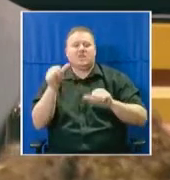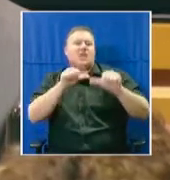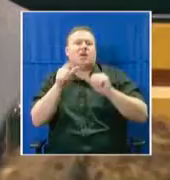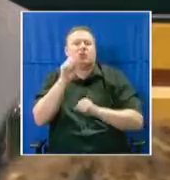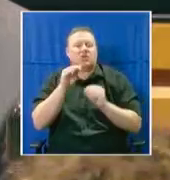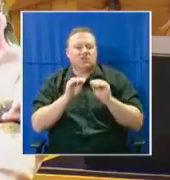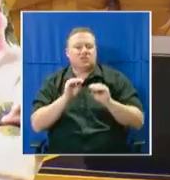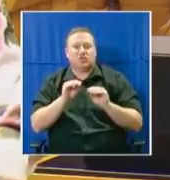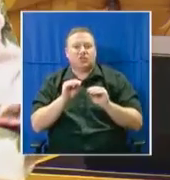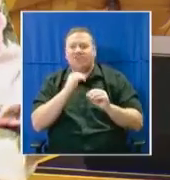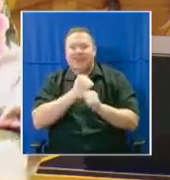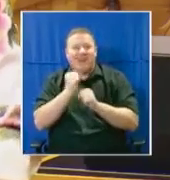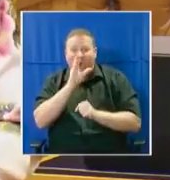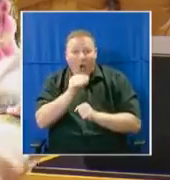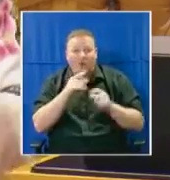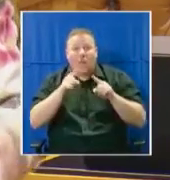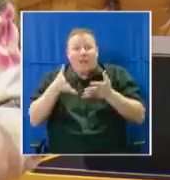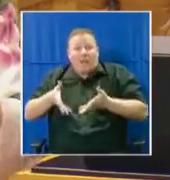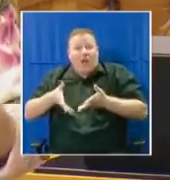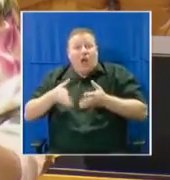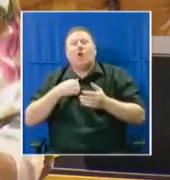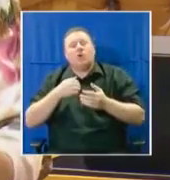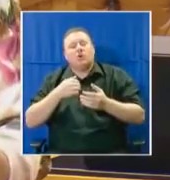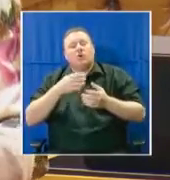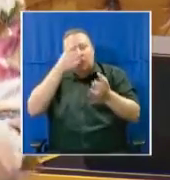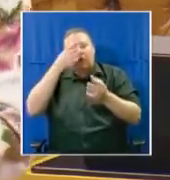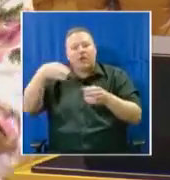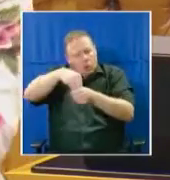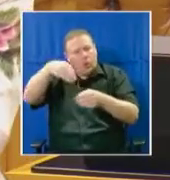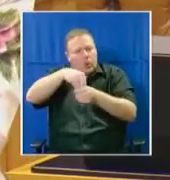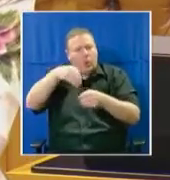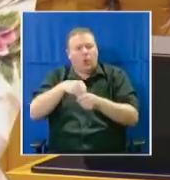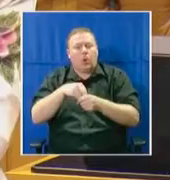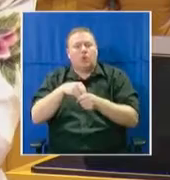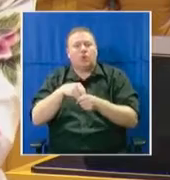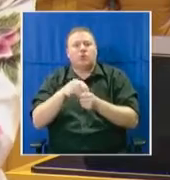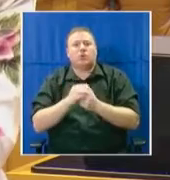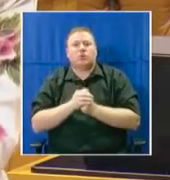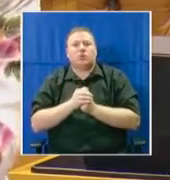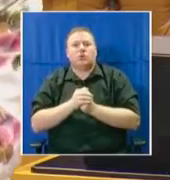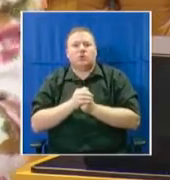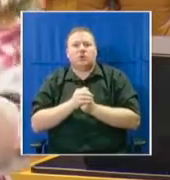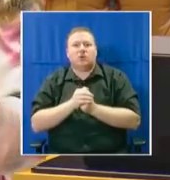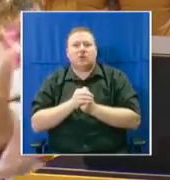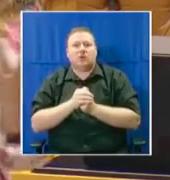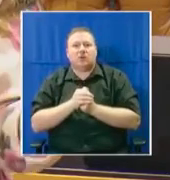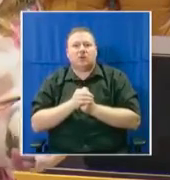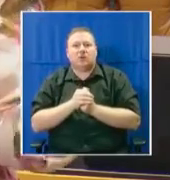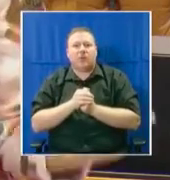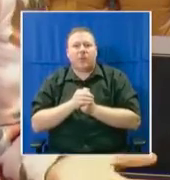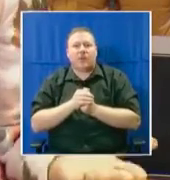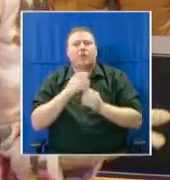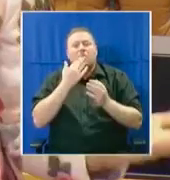have posted our material on the website to make sure that they satisfy themselves. And I really appreciate Muruti. If you can invite me